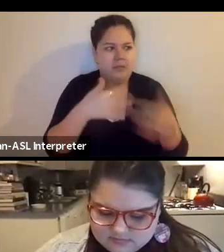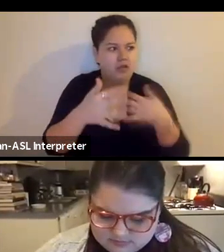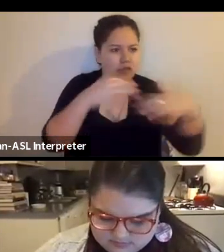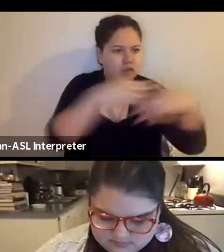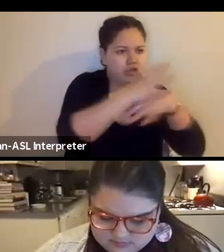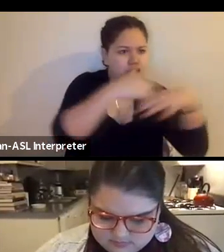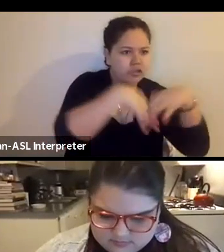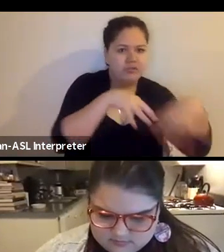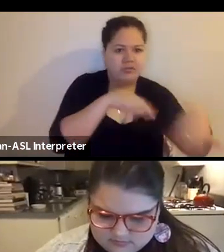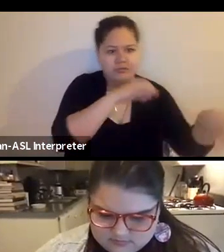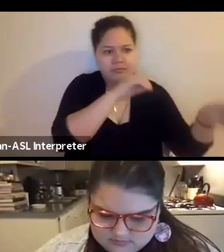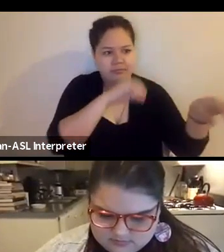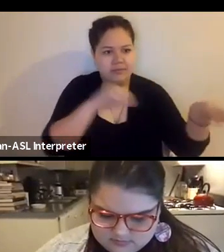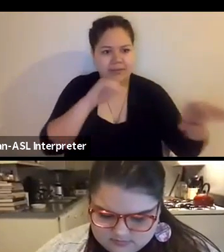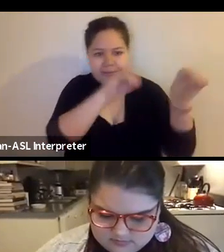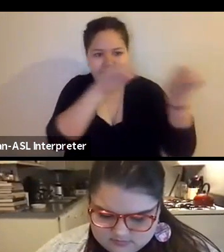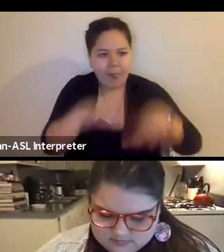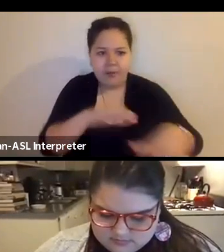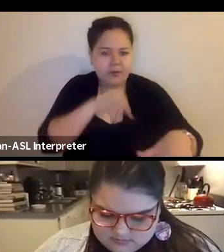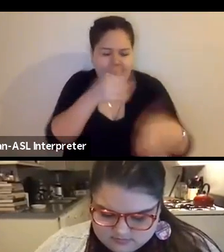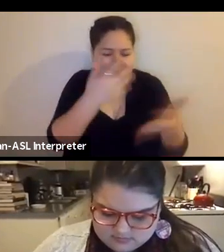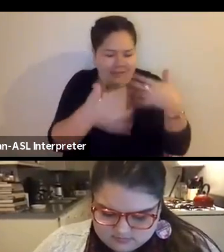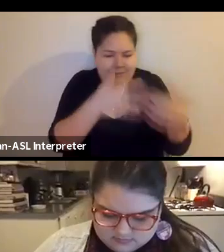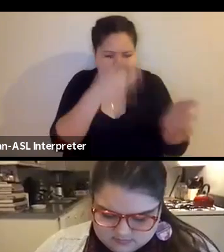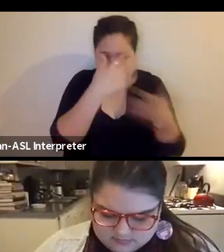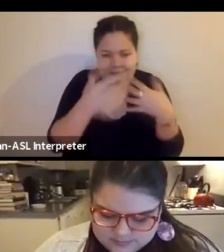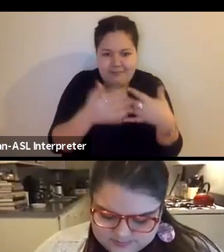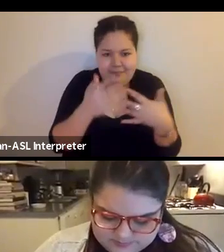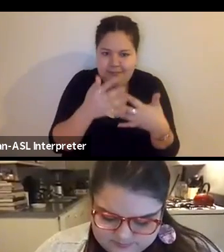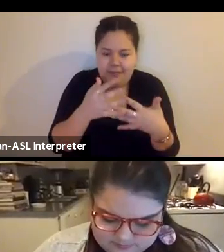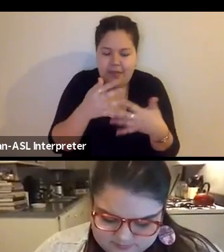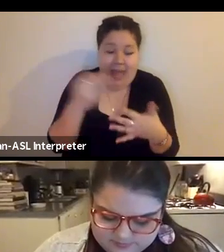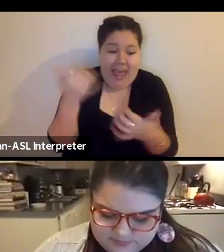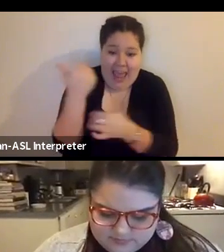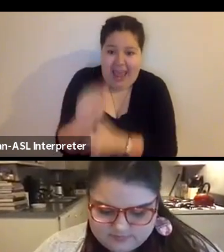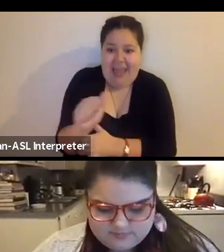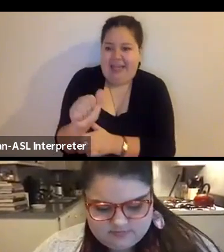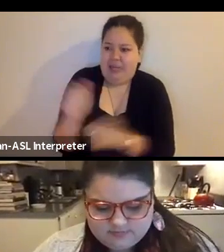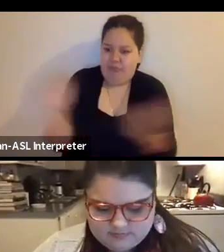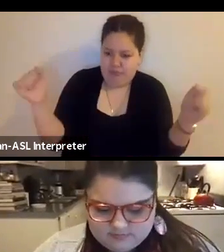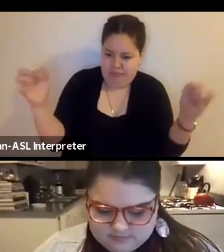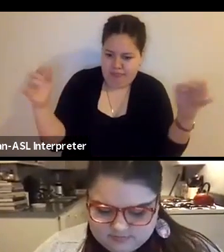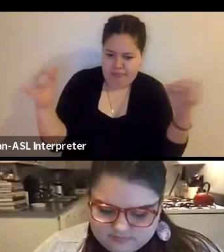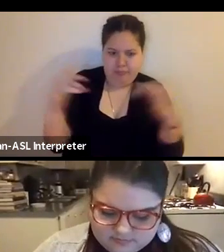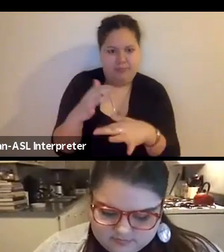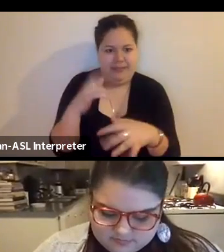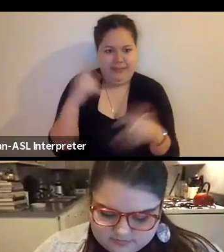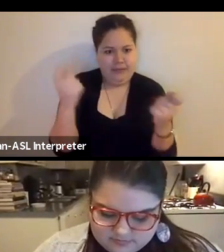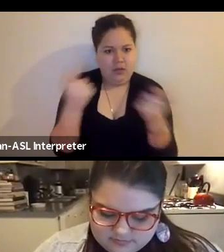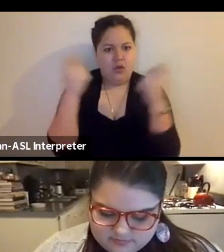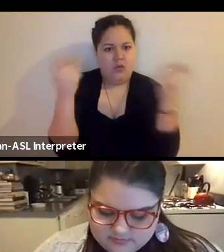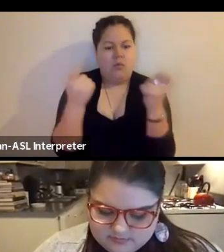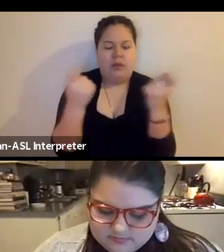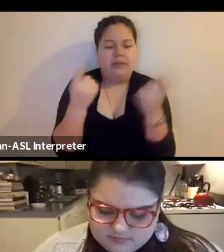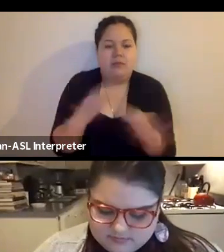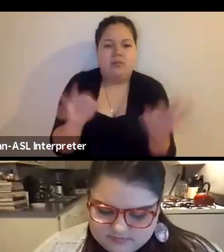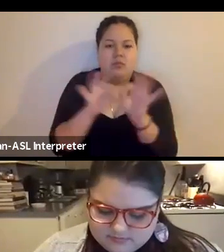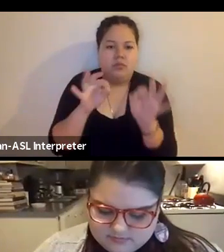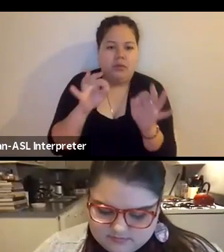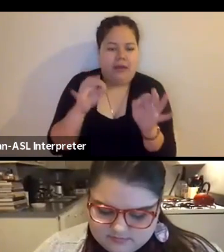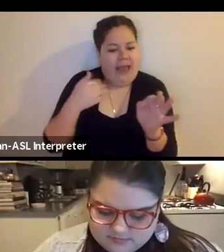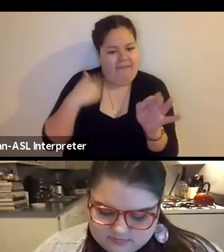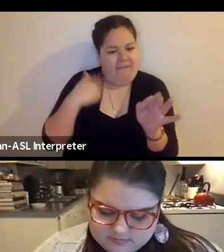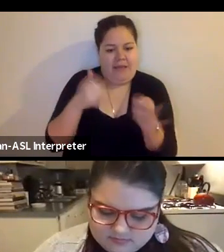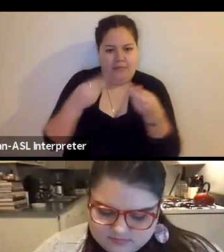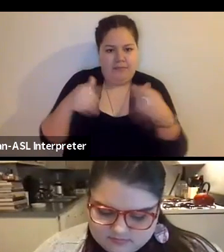thinking about these ceremonial or ritualistic gatherings, I think it's important to have those acknowledgements.